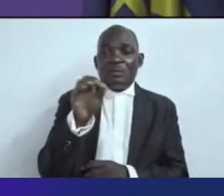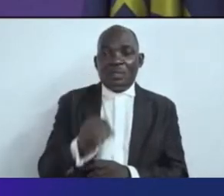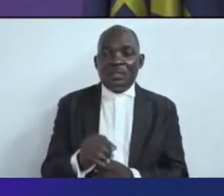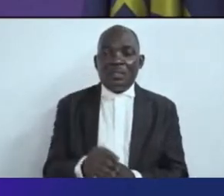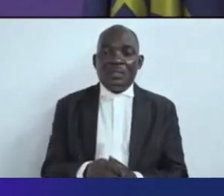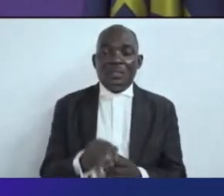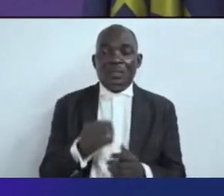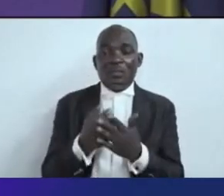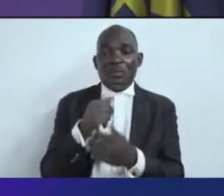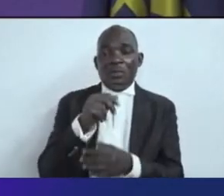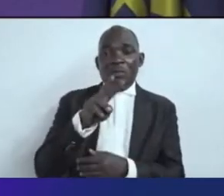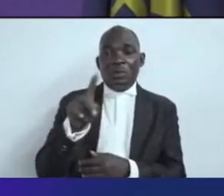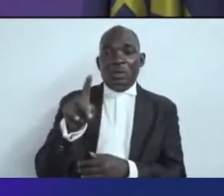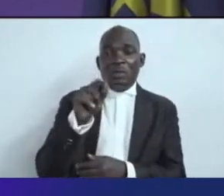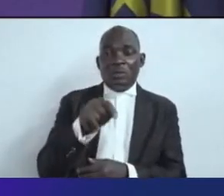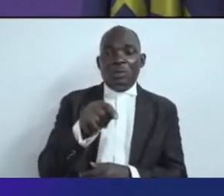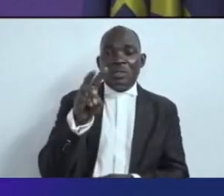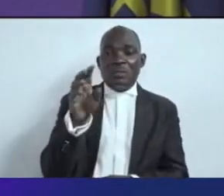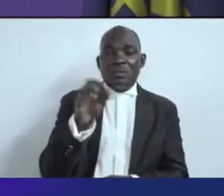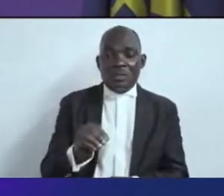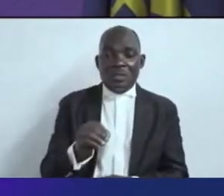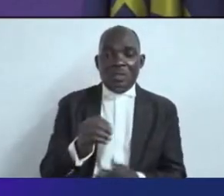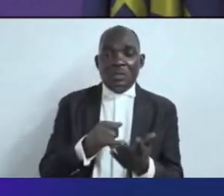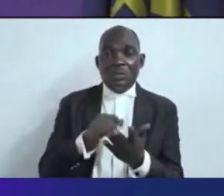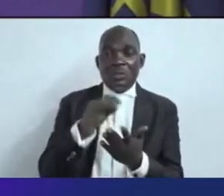21.5% from 21.6% in June